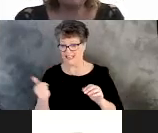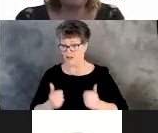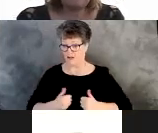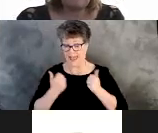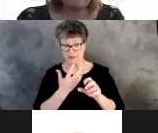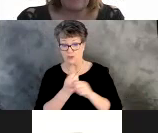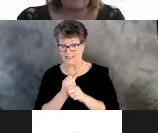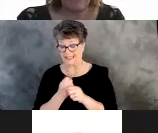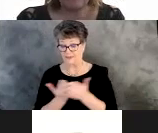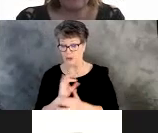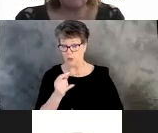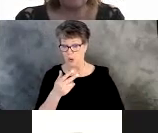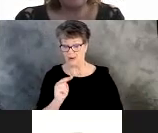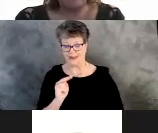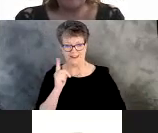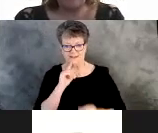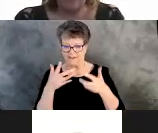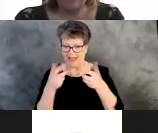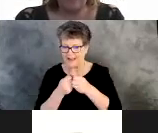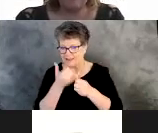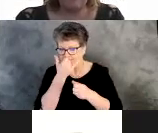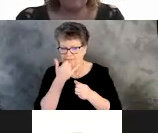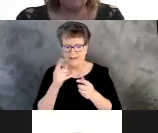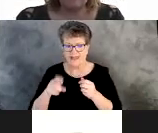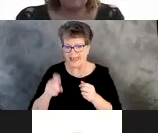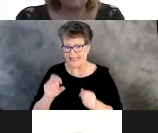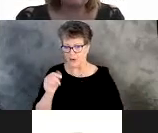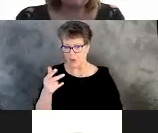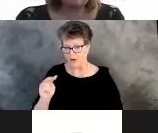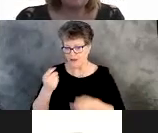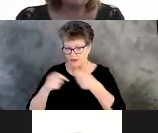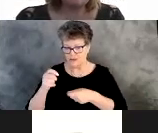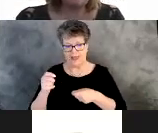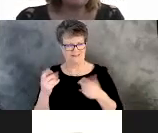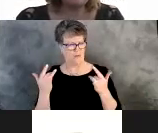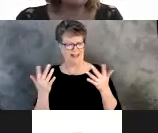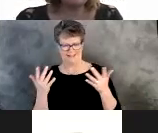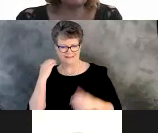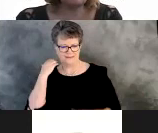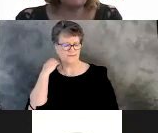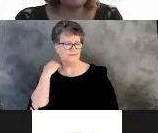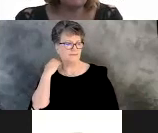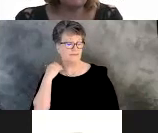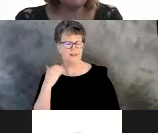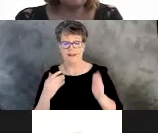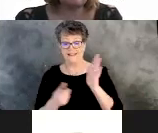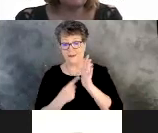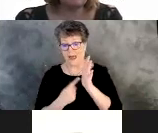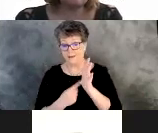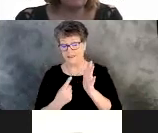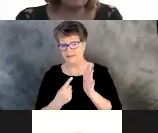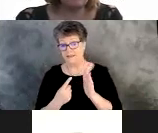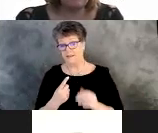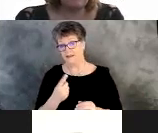right? If they have an accident or something and need an organ transplant. And sometimes, one of the things that